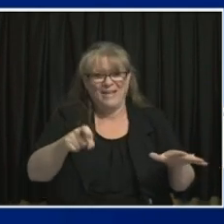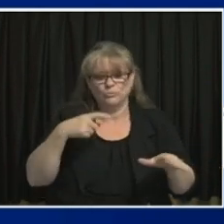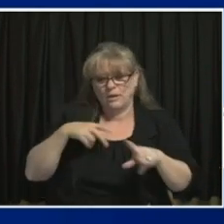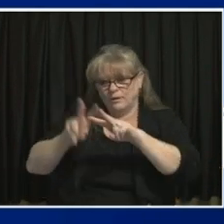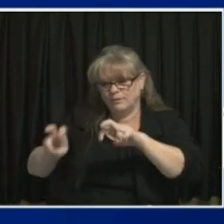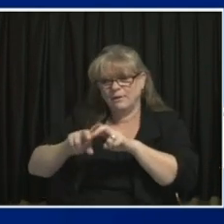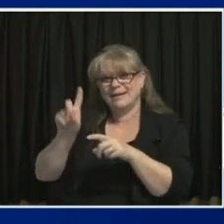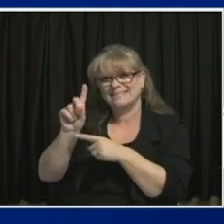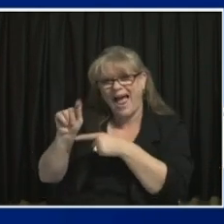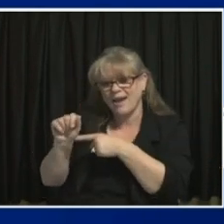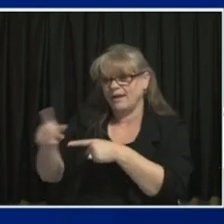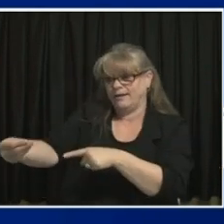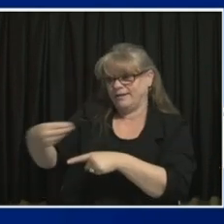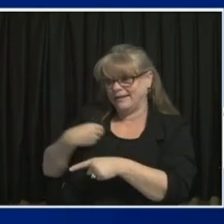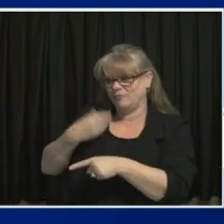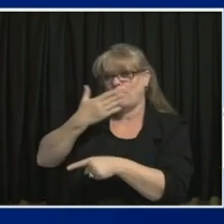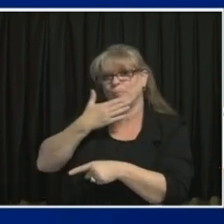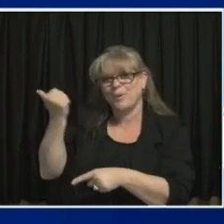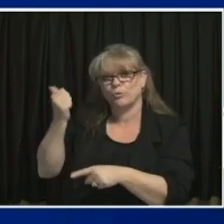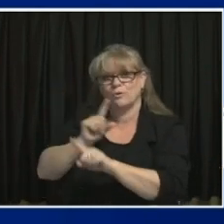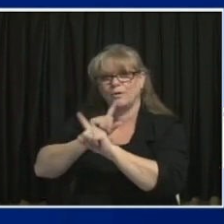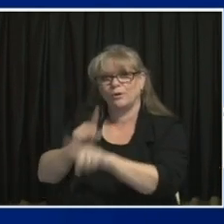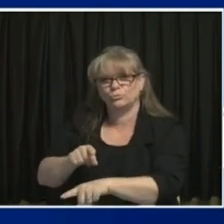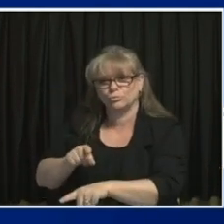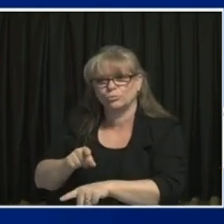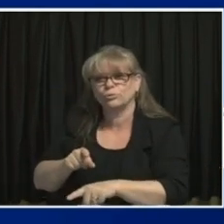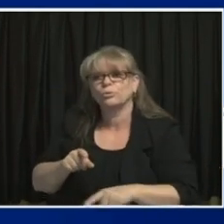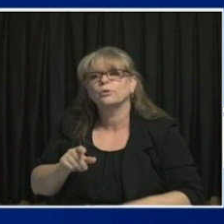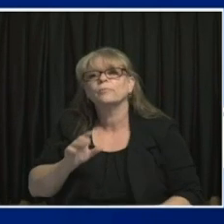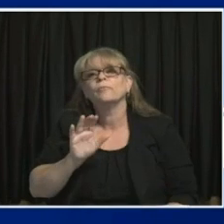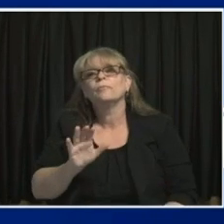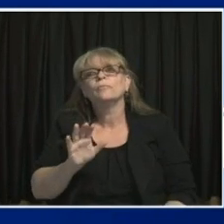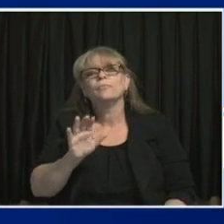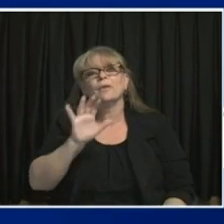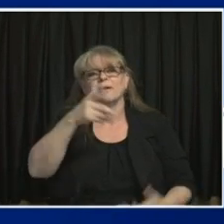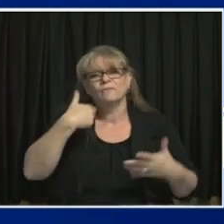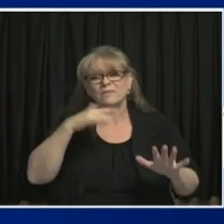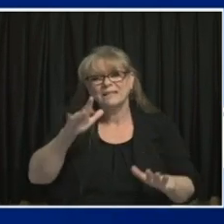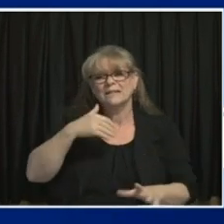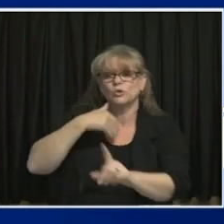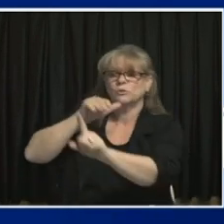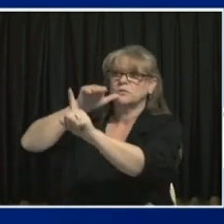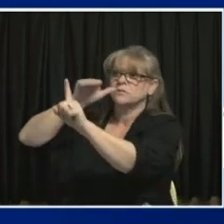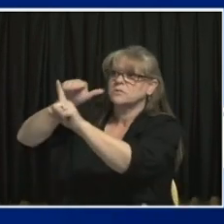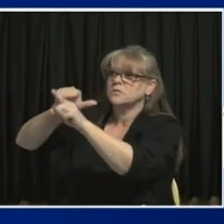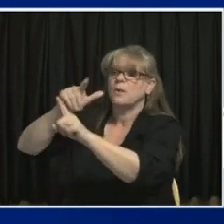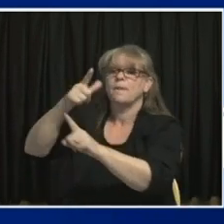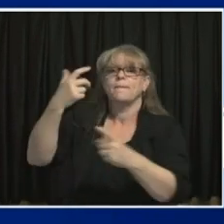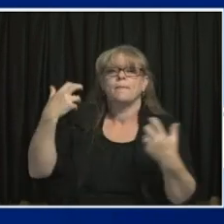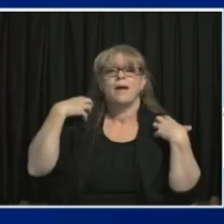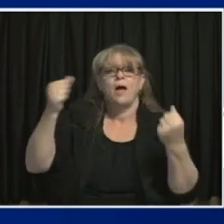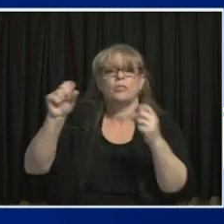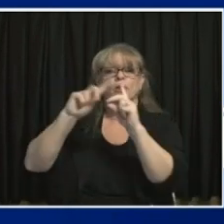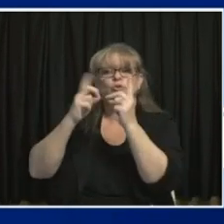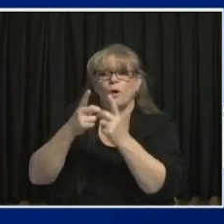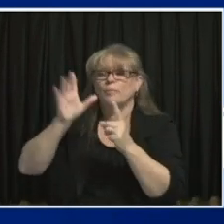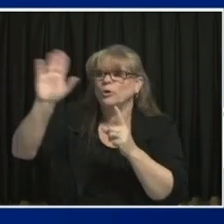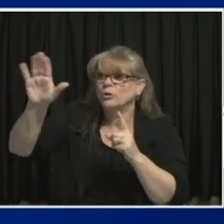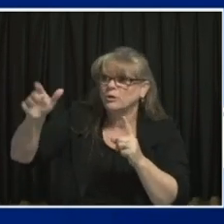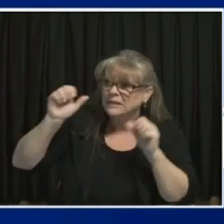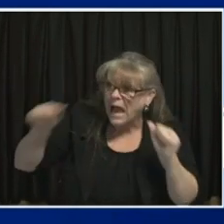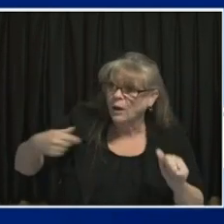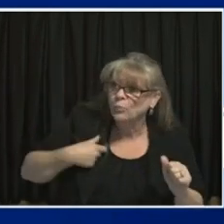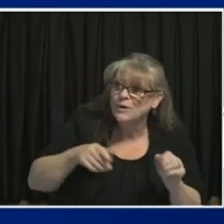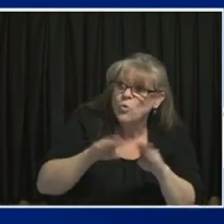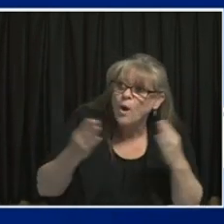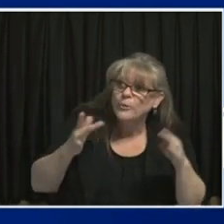folks. Can we find out sooner? How can we find out sooner? But it's not because of you or me. It's the nature of the virus, the long